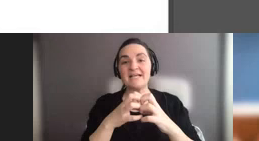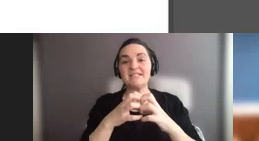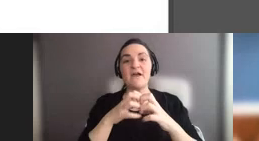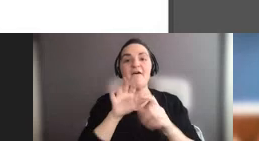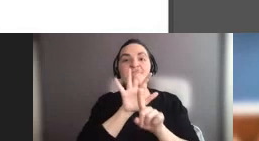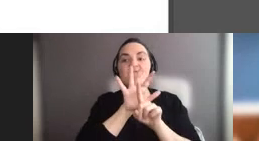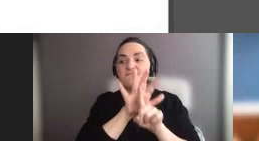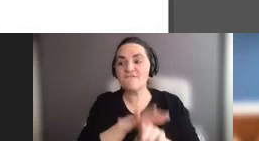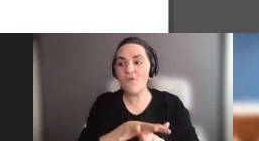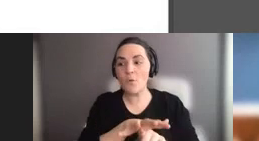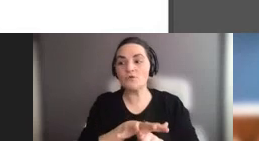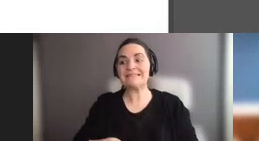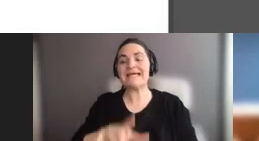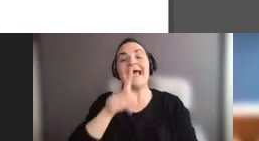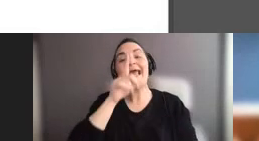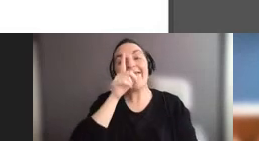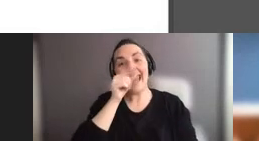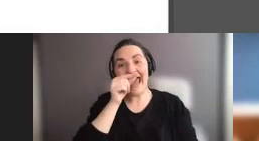go